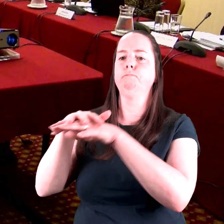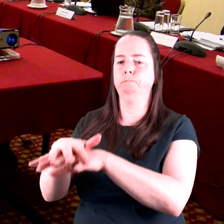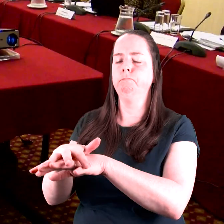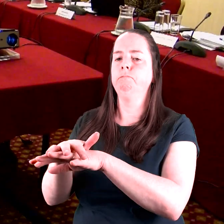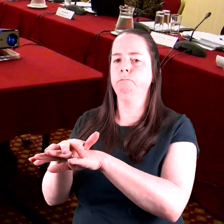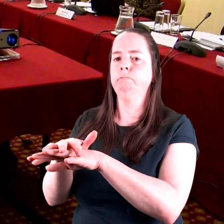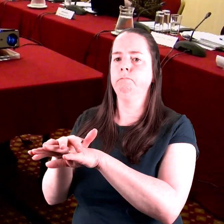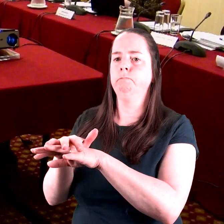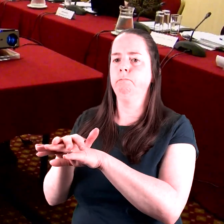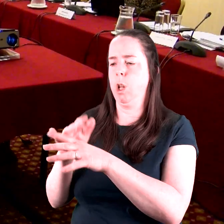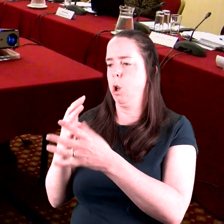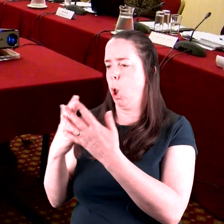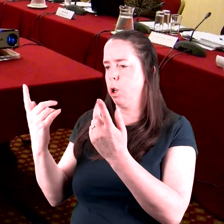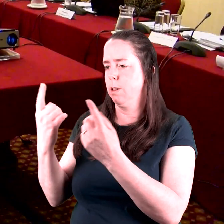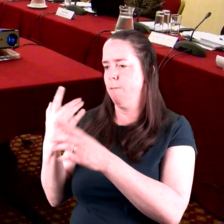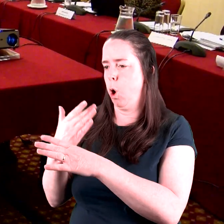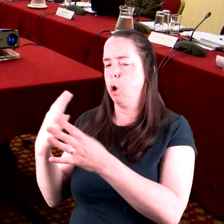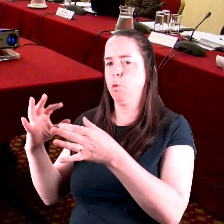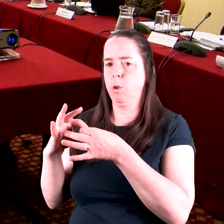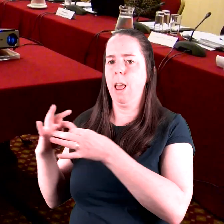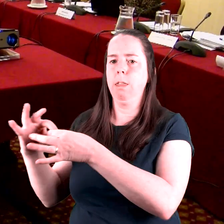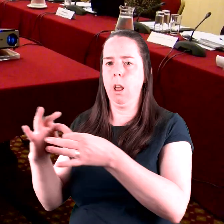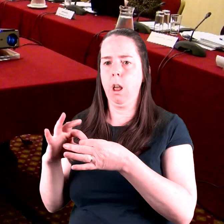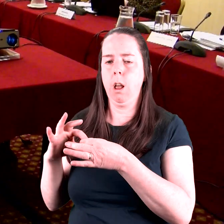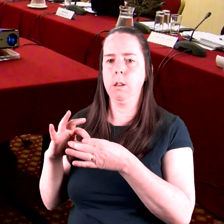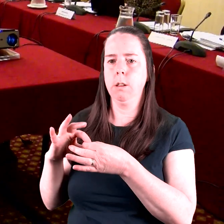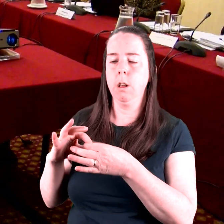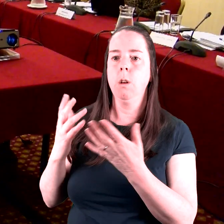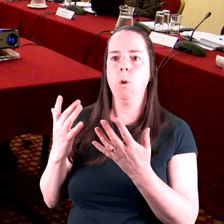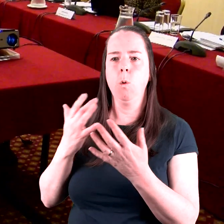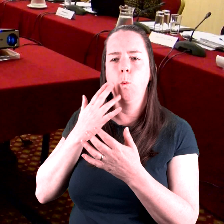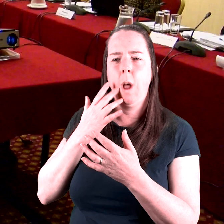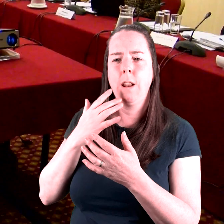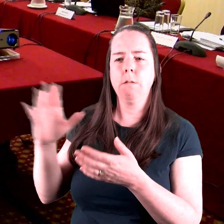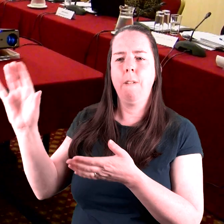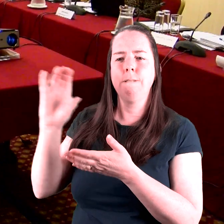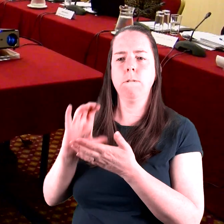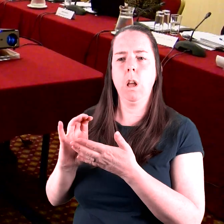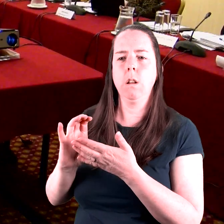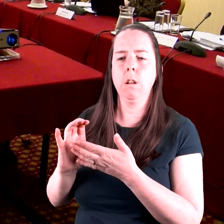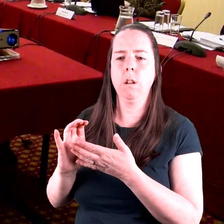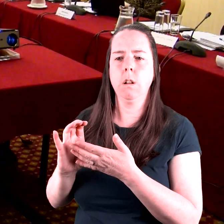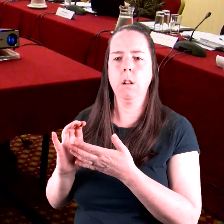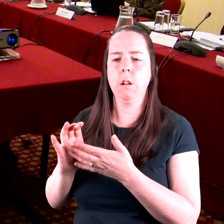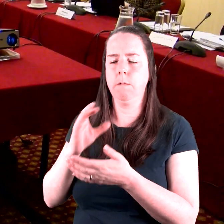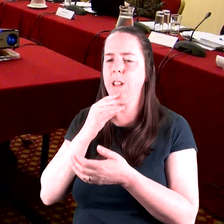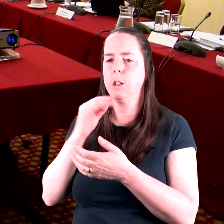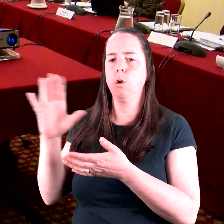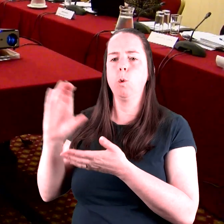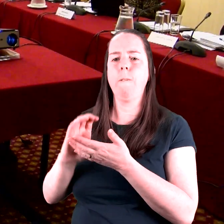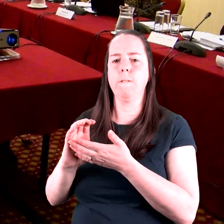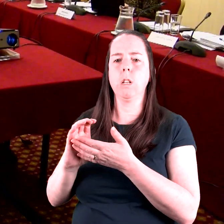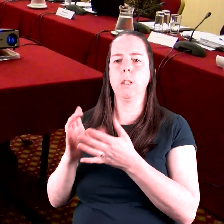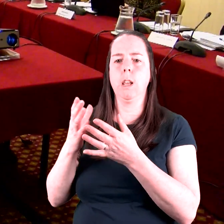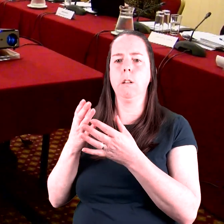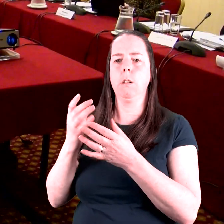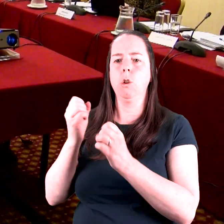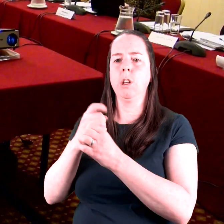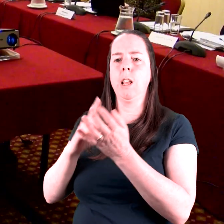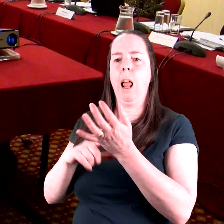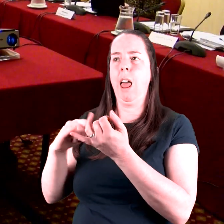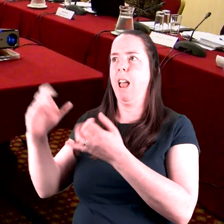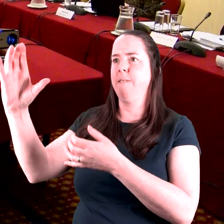London Health Hub and do a lot of things together, and potentially once the initial funding